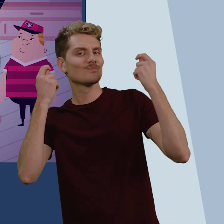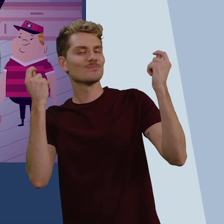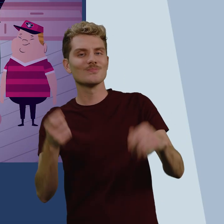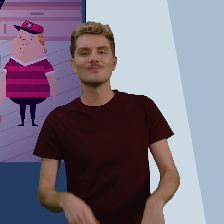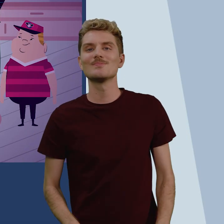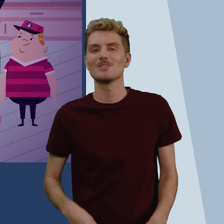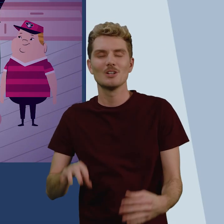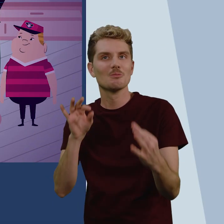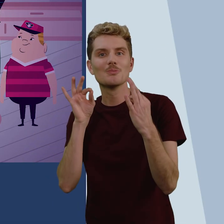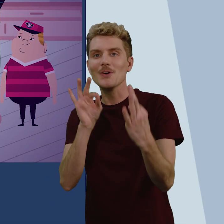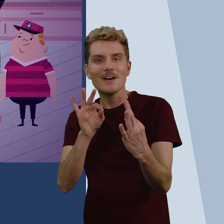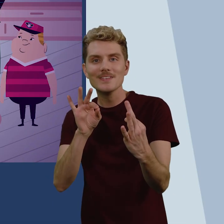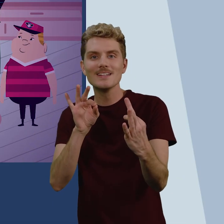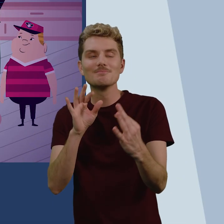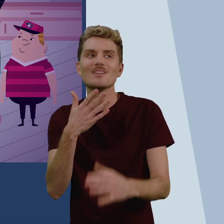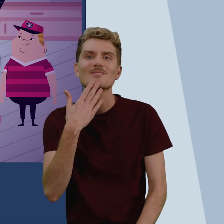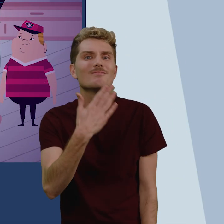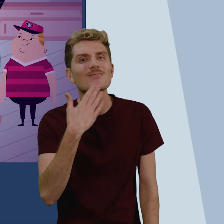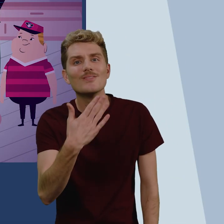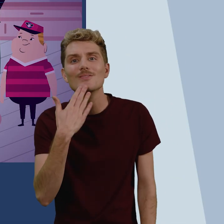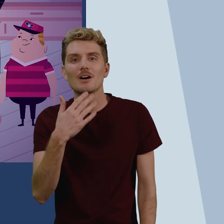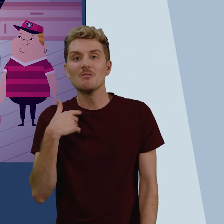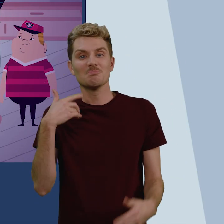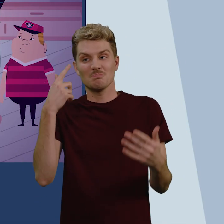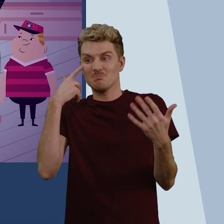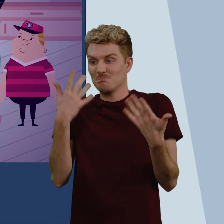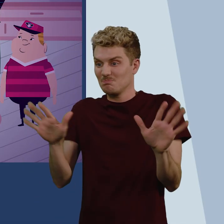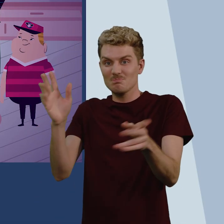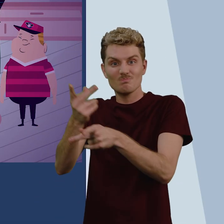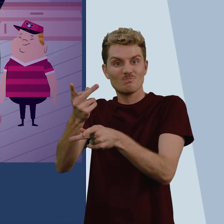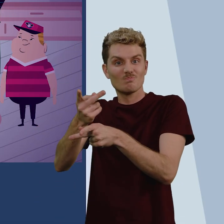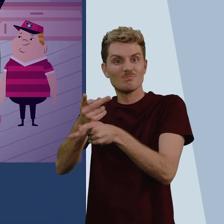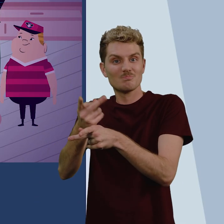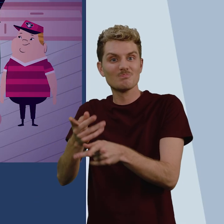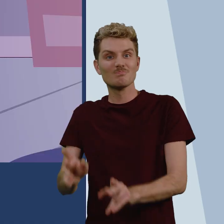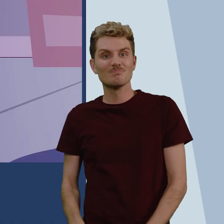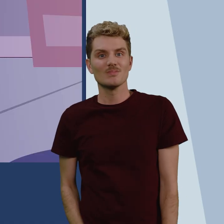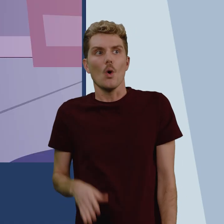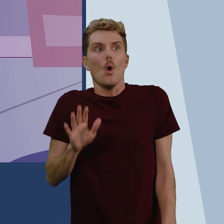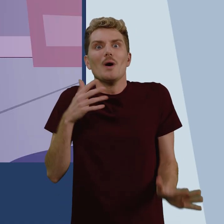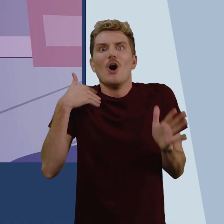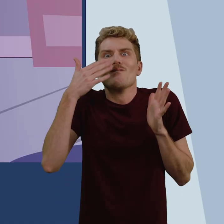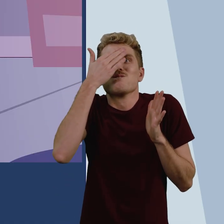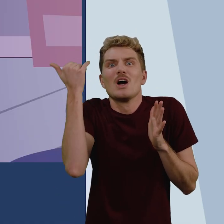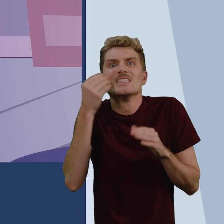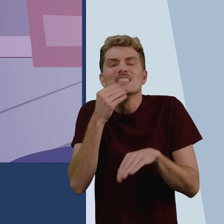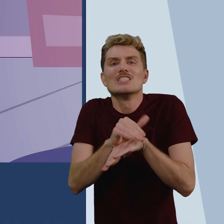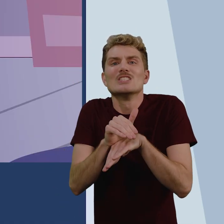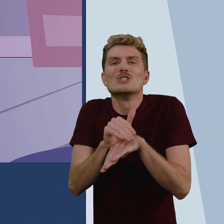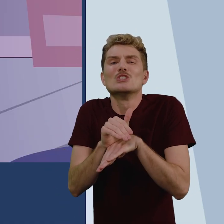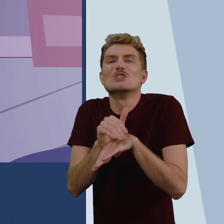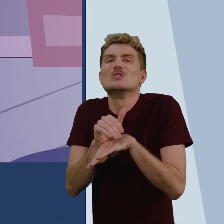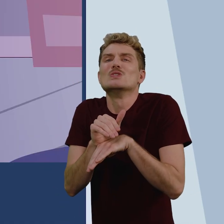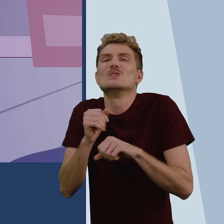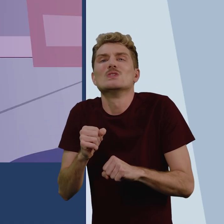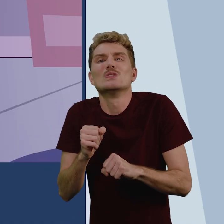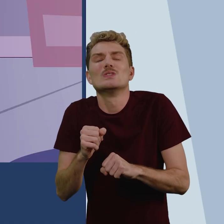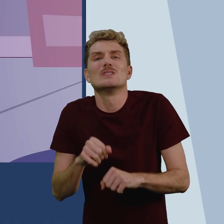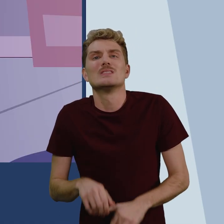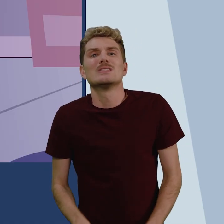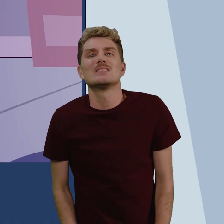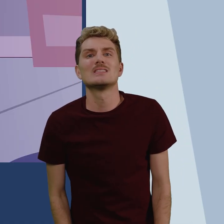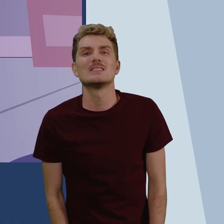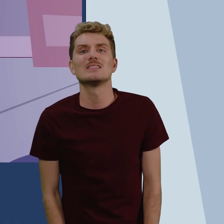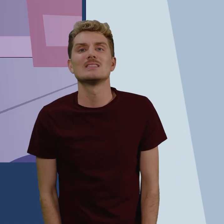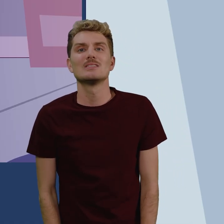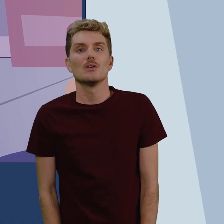celebrate. It's perfect, thank you. I guess you're covered. Oh no, I forgot dinner. I've got